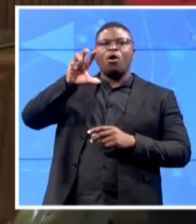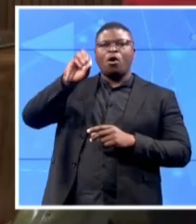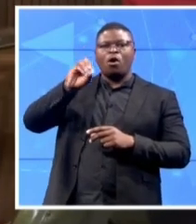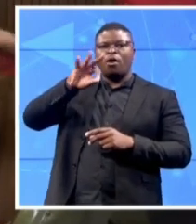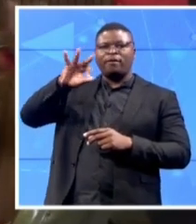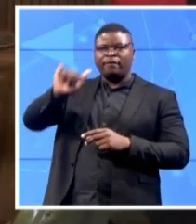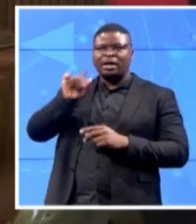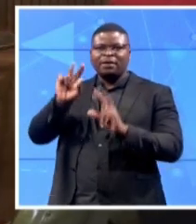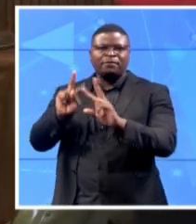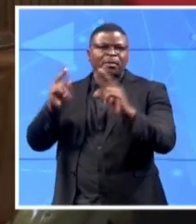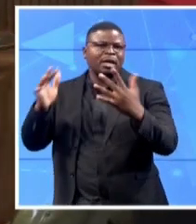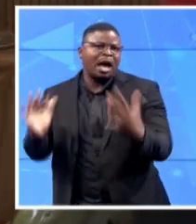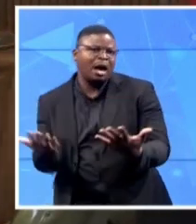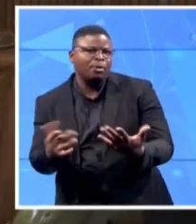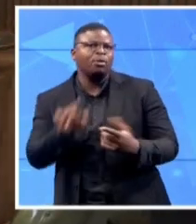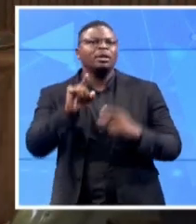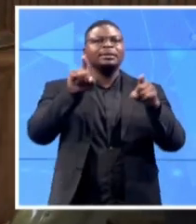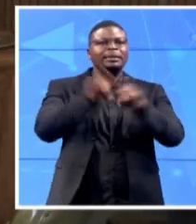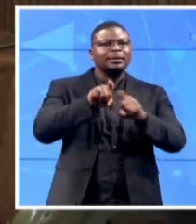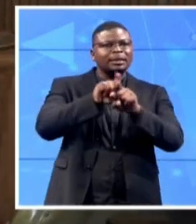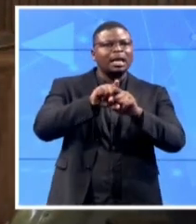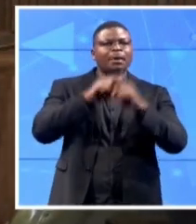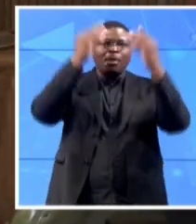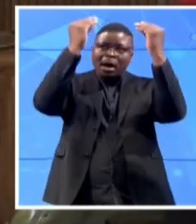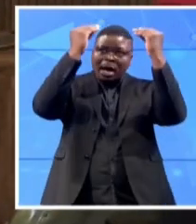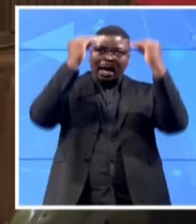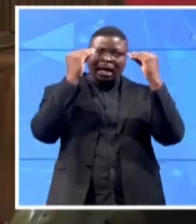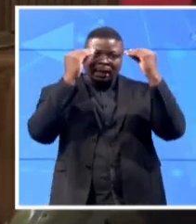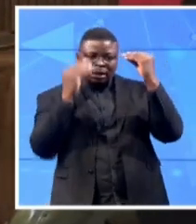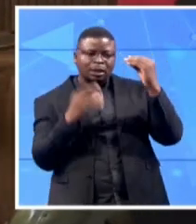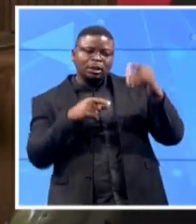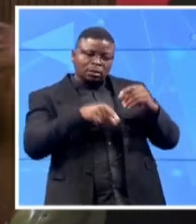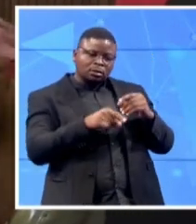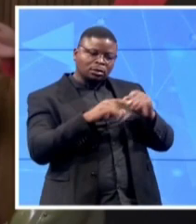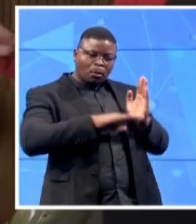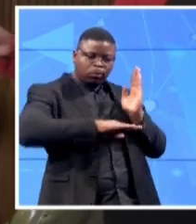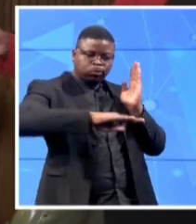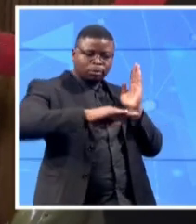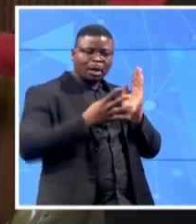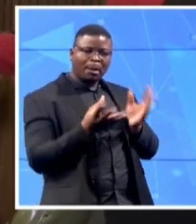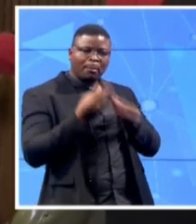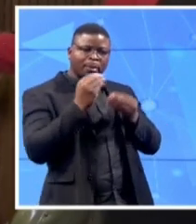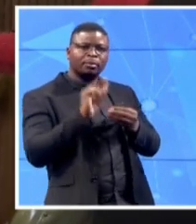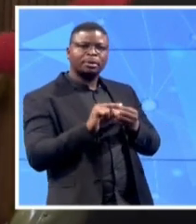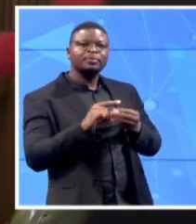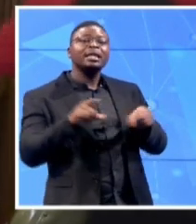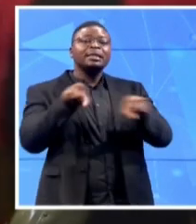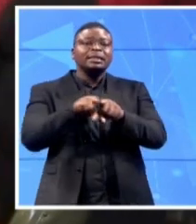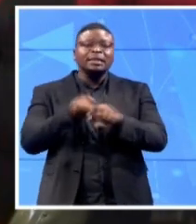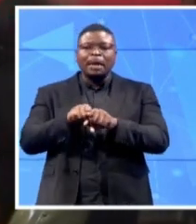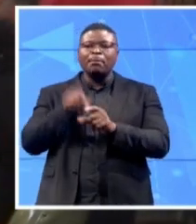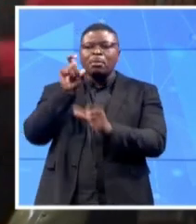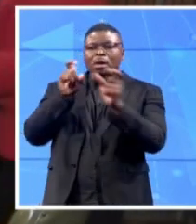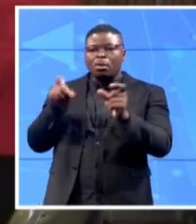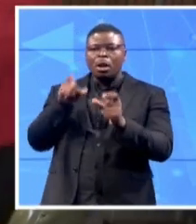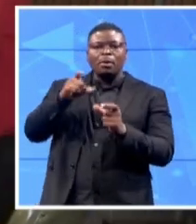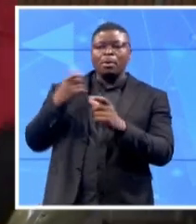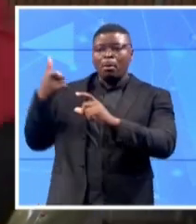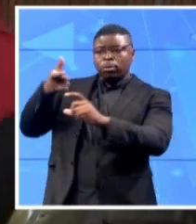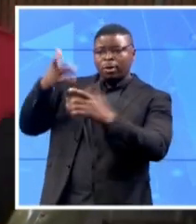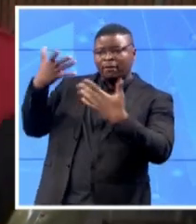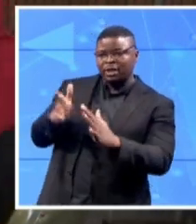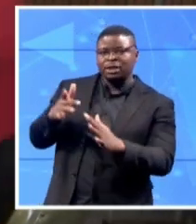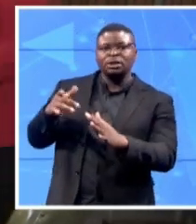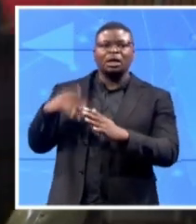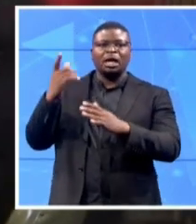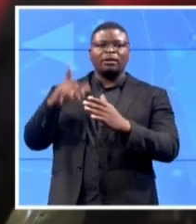walking stick, that he believes that the scene was not tampered with, that it was left as it was. There was also cans of alcohol at the scene, so he